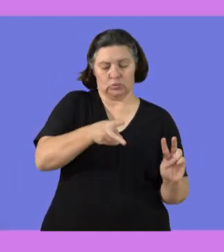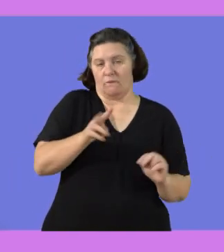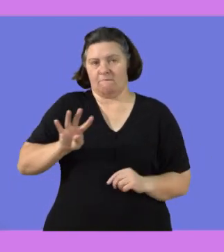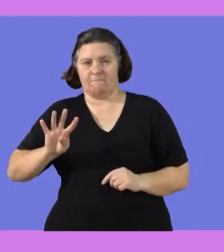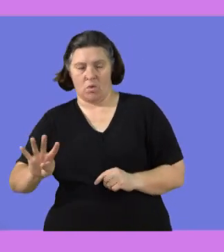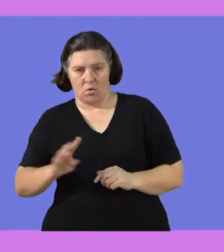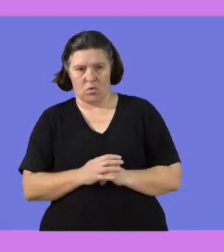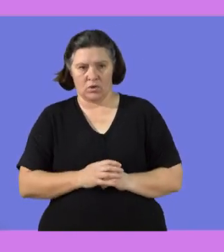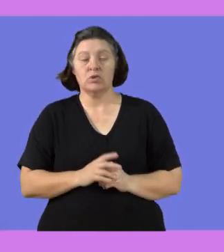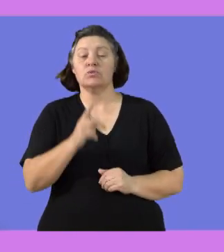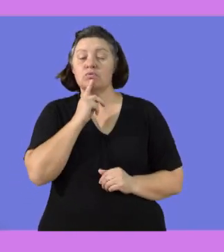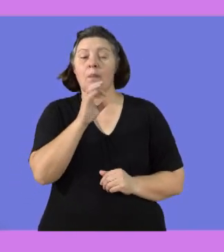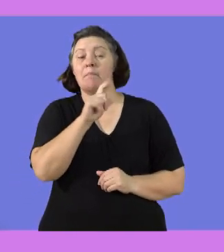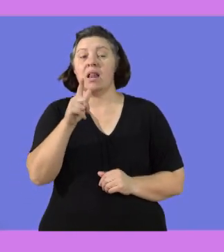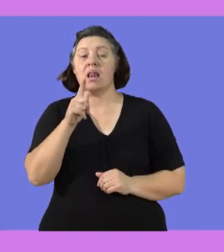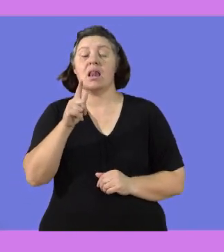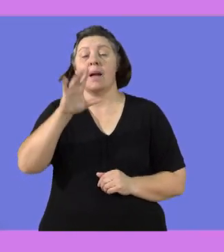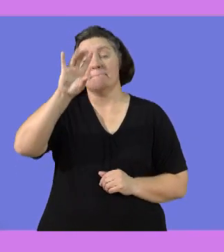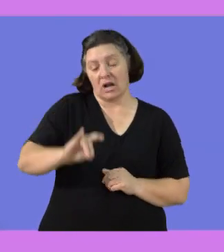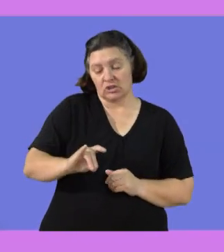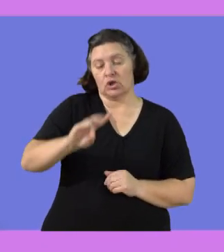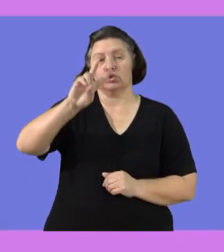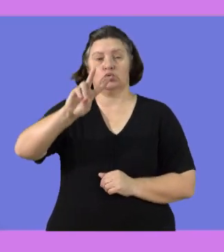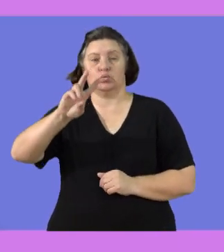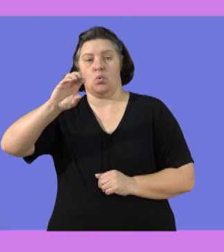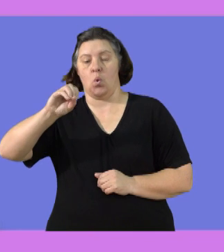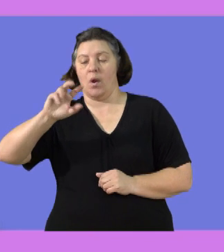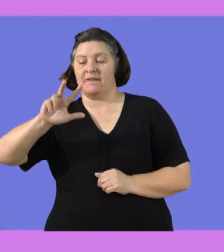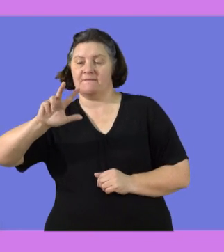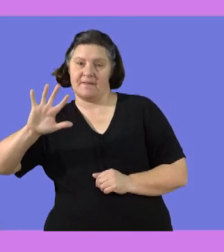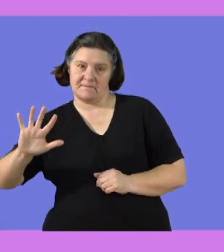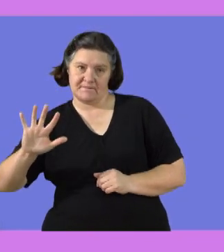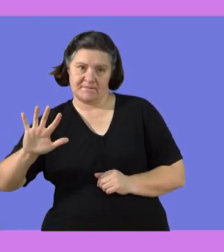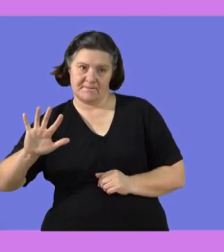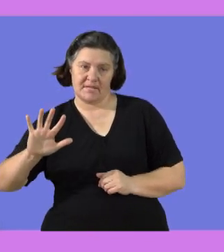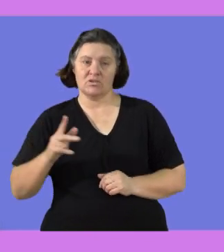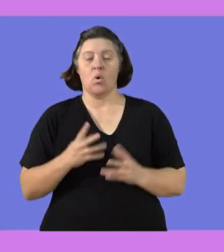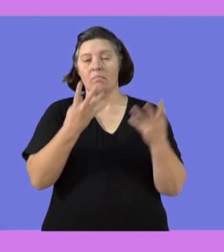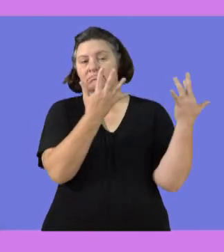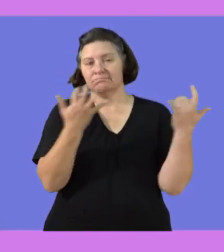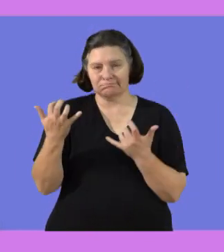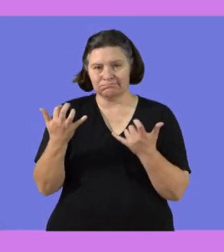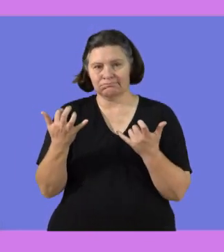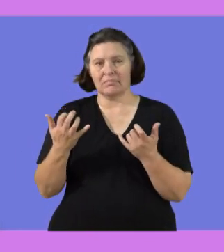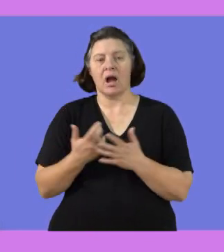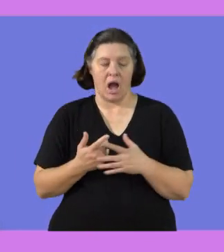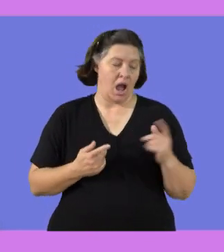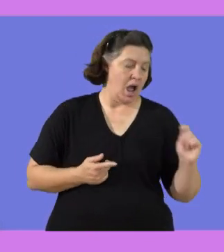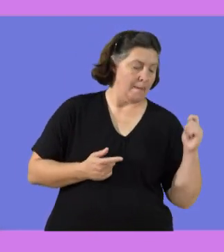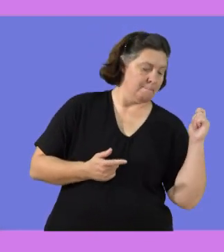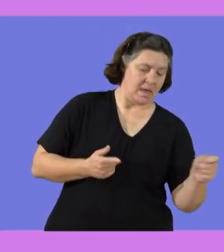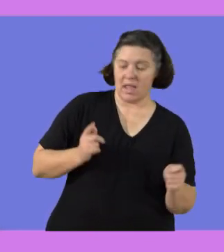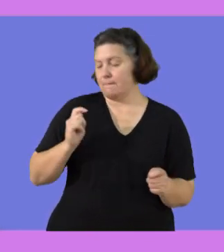So the bill for March was 2,085. calculate the amount each